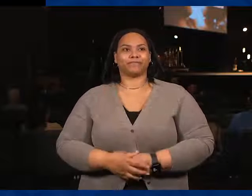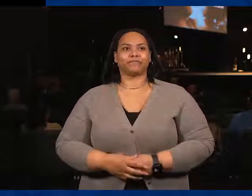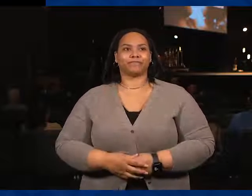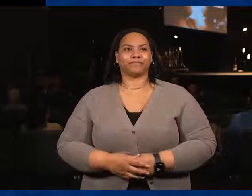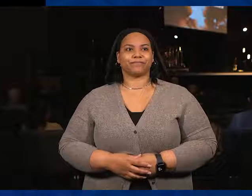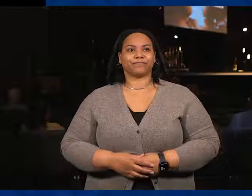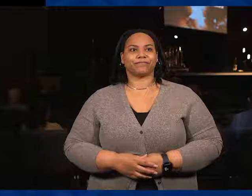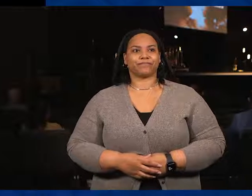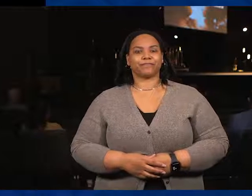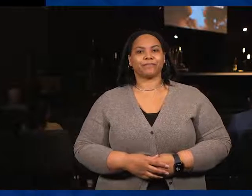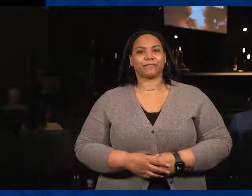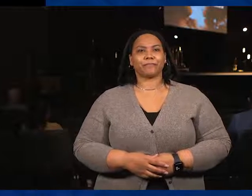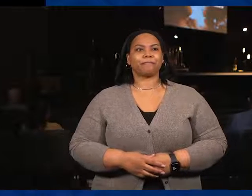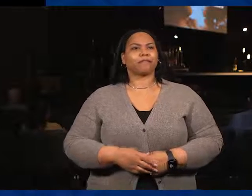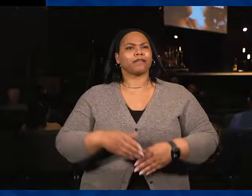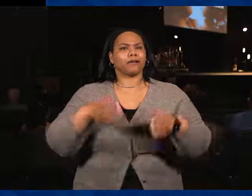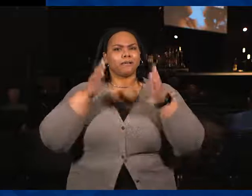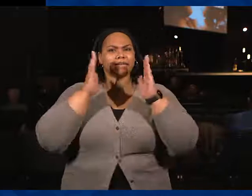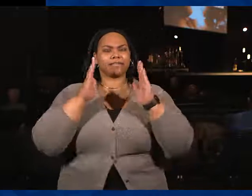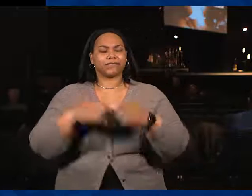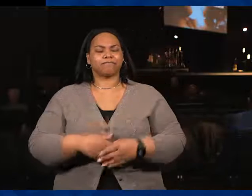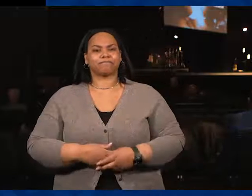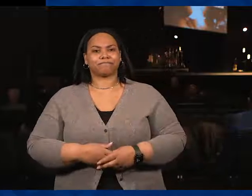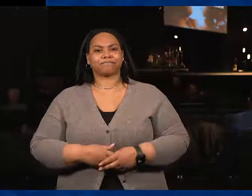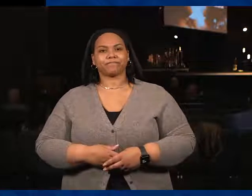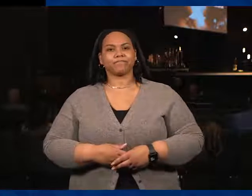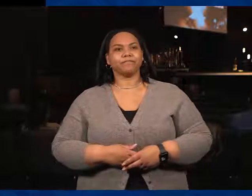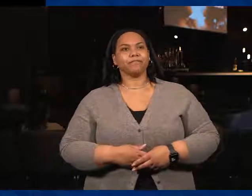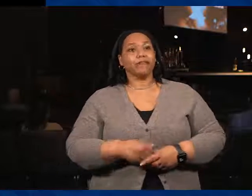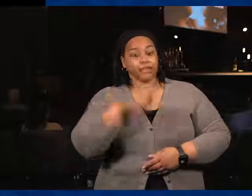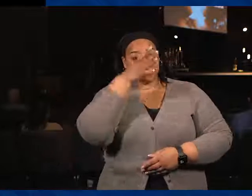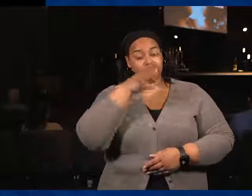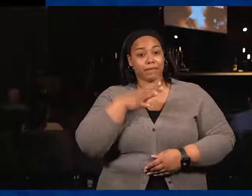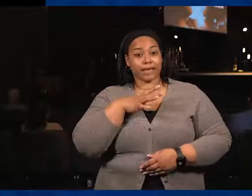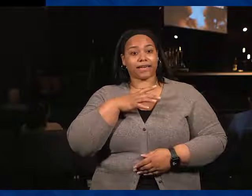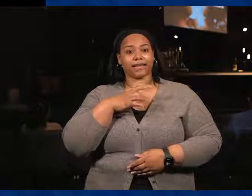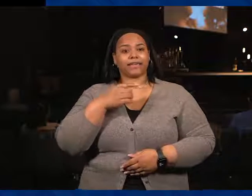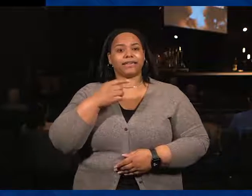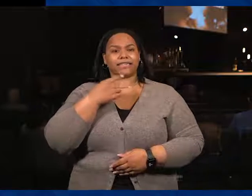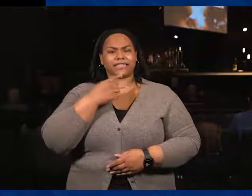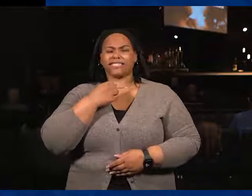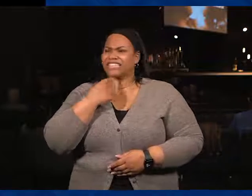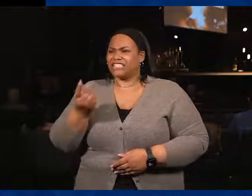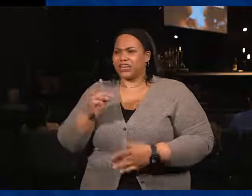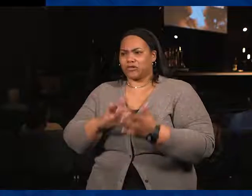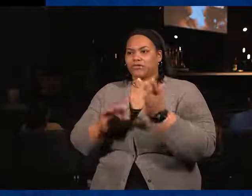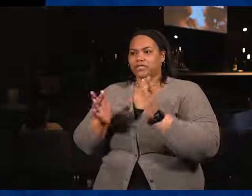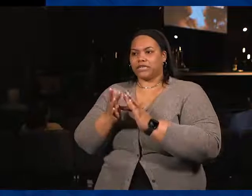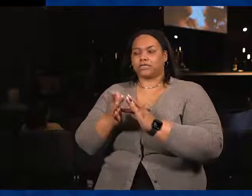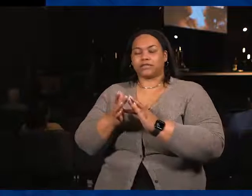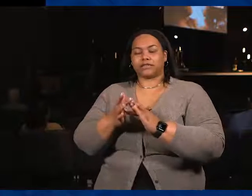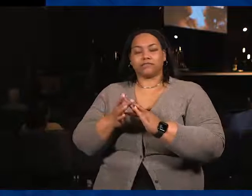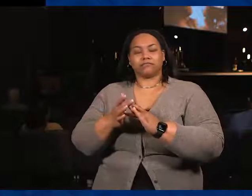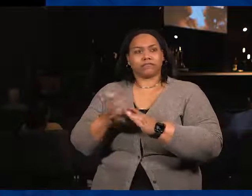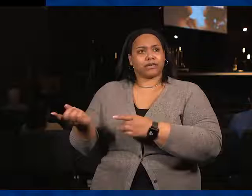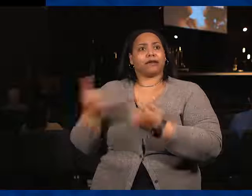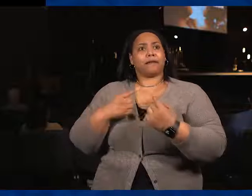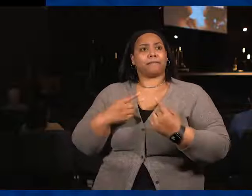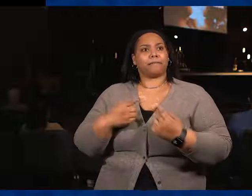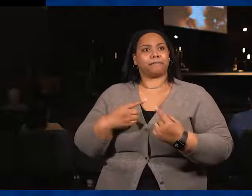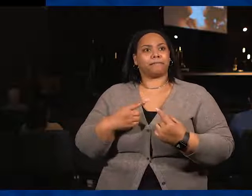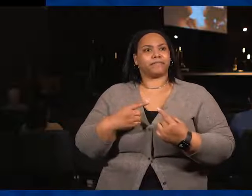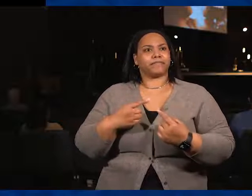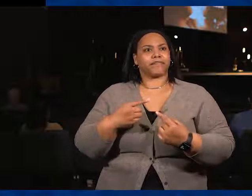Watch how it goes down. He sends word to Jesus and asks Jesus to come, verse 3. But in